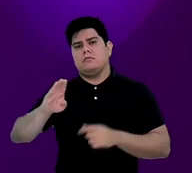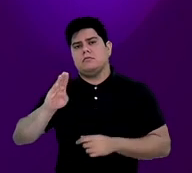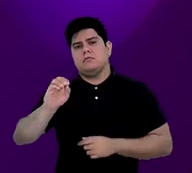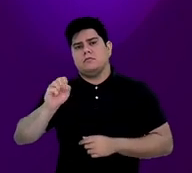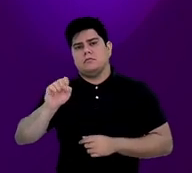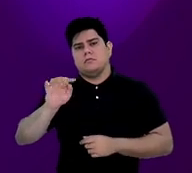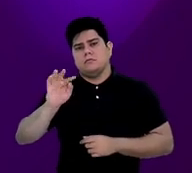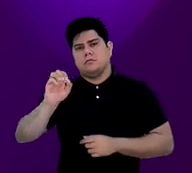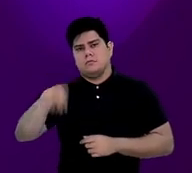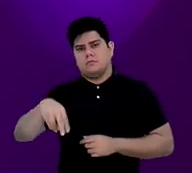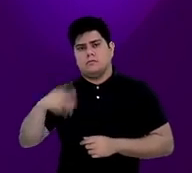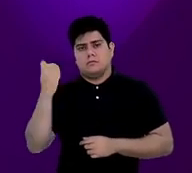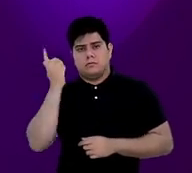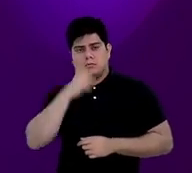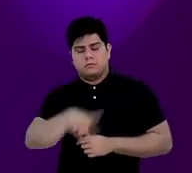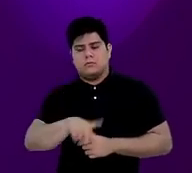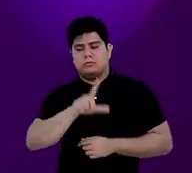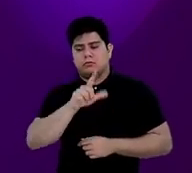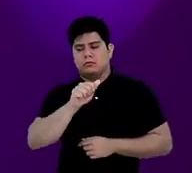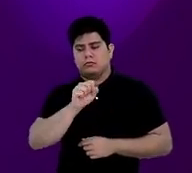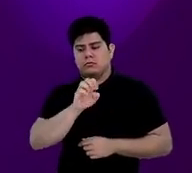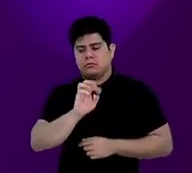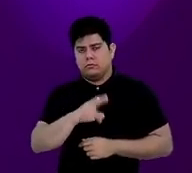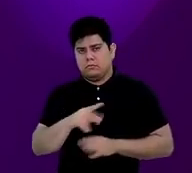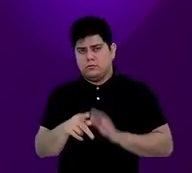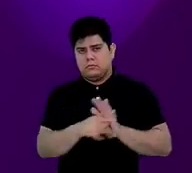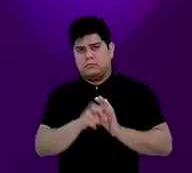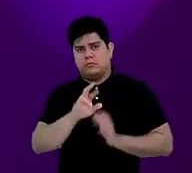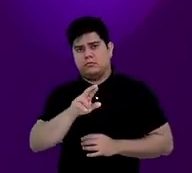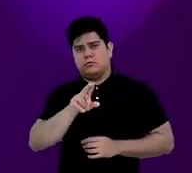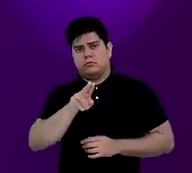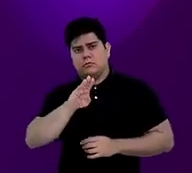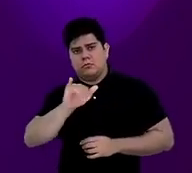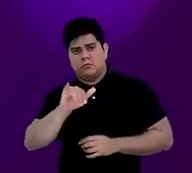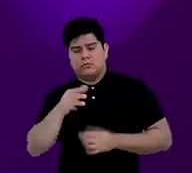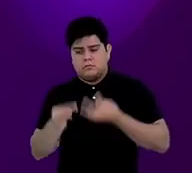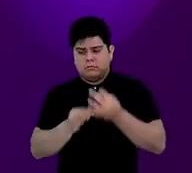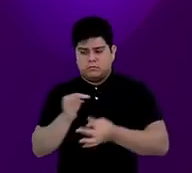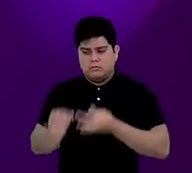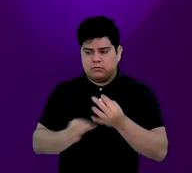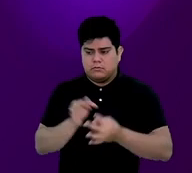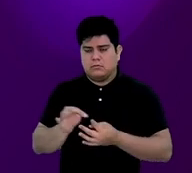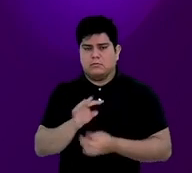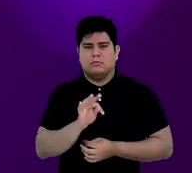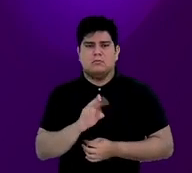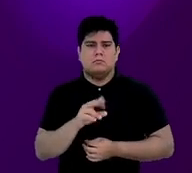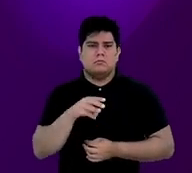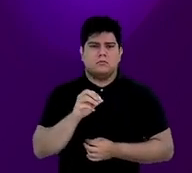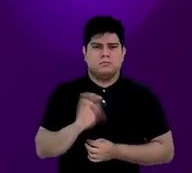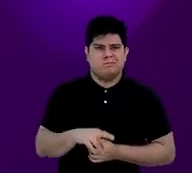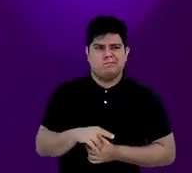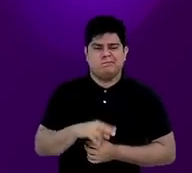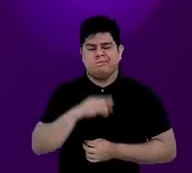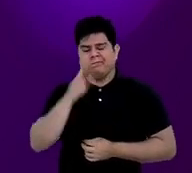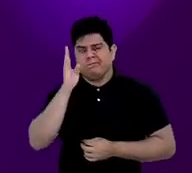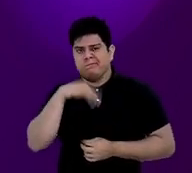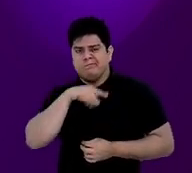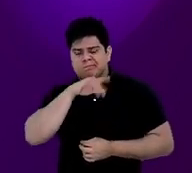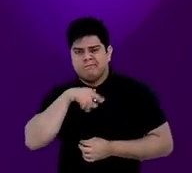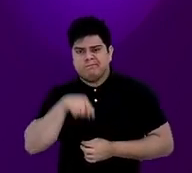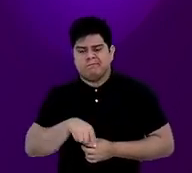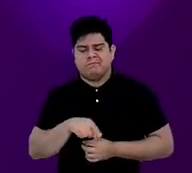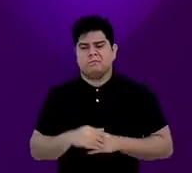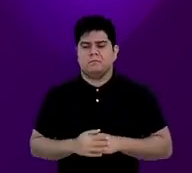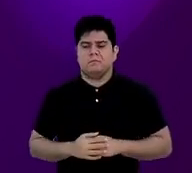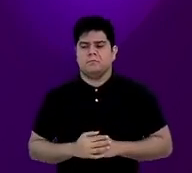because it was a newfangled thing. And he managed to cure some cancers with this ruby laser. Over in